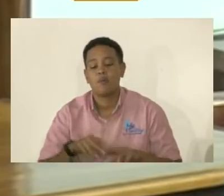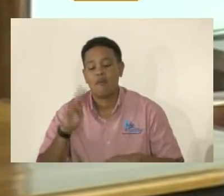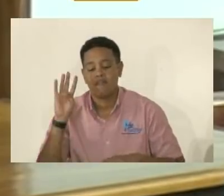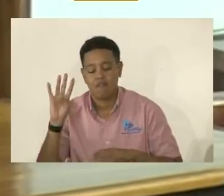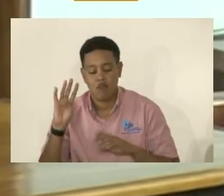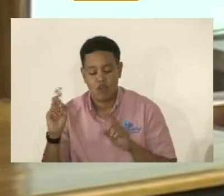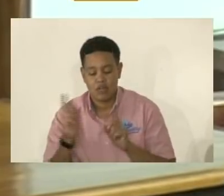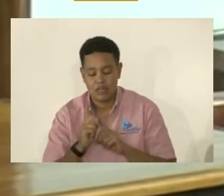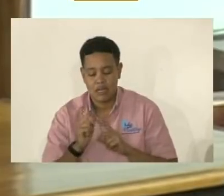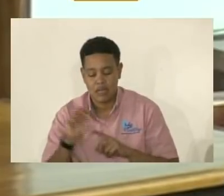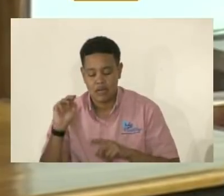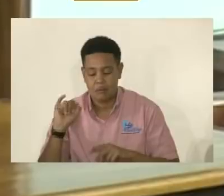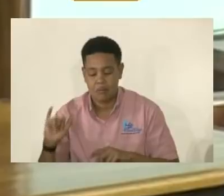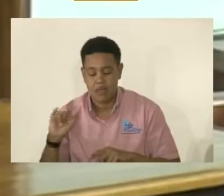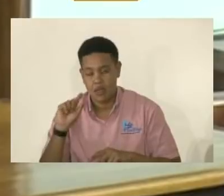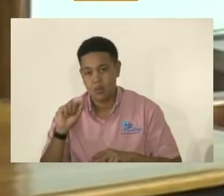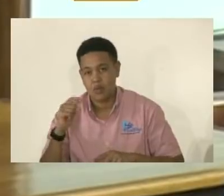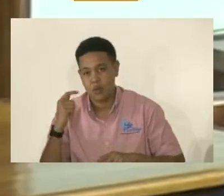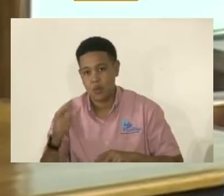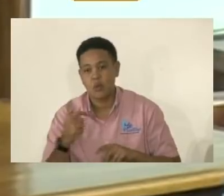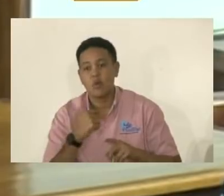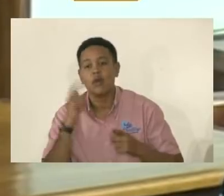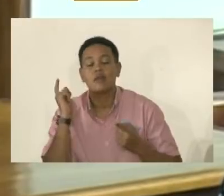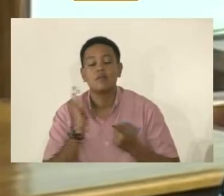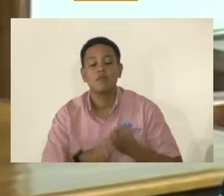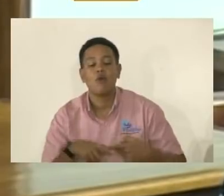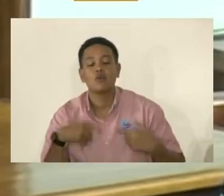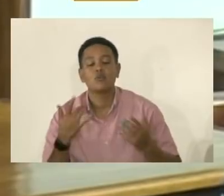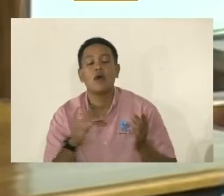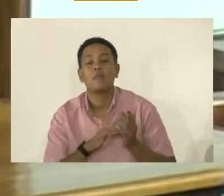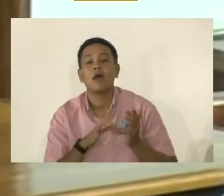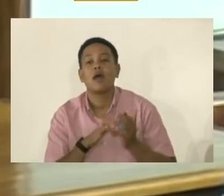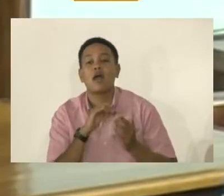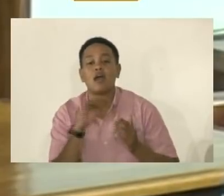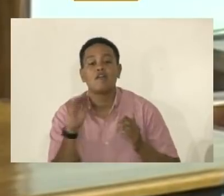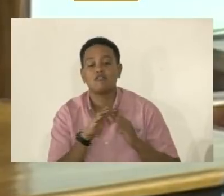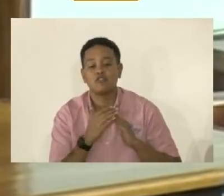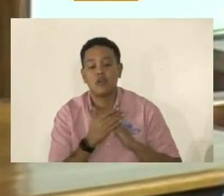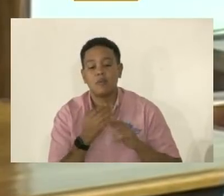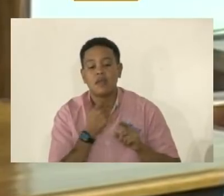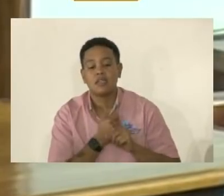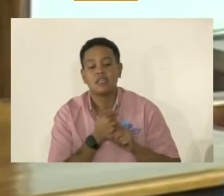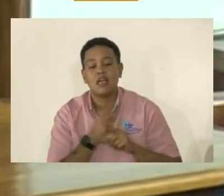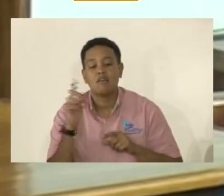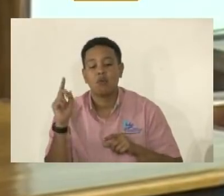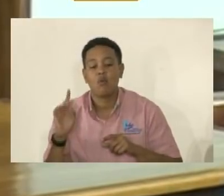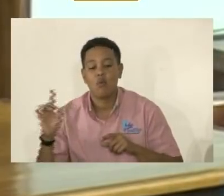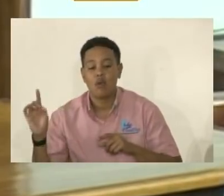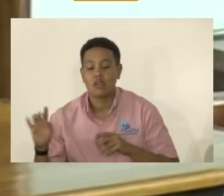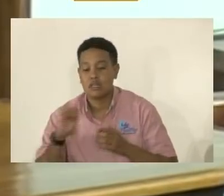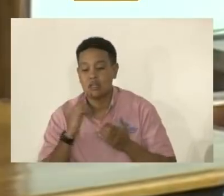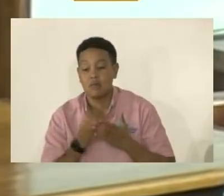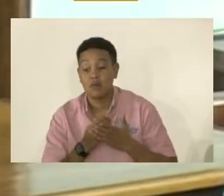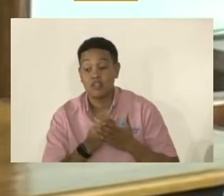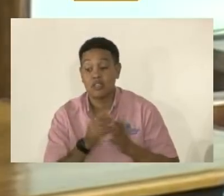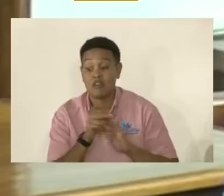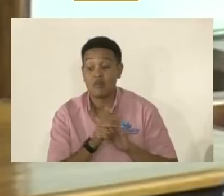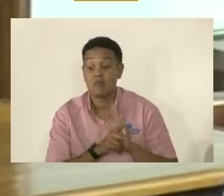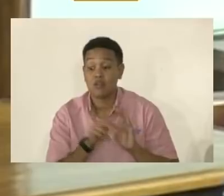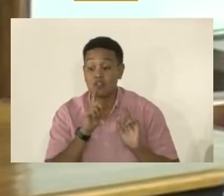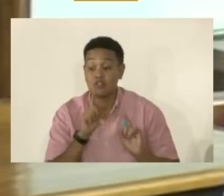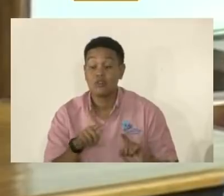May 2021, and Bank of Jamaica Quarterly Monetary Policy Report,